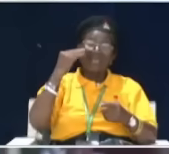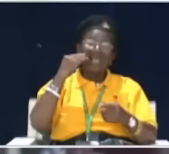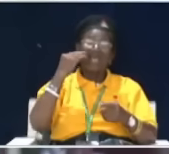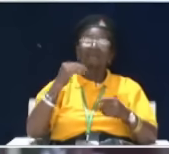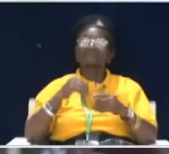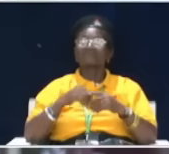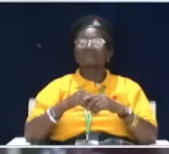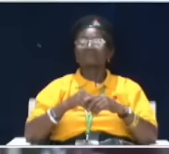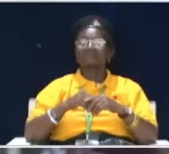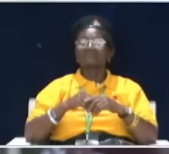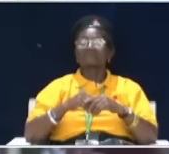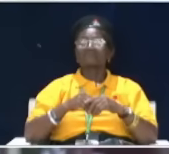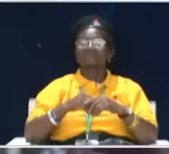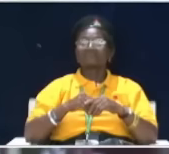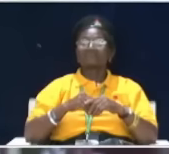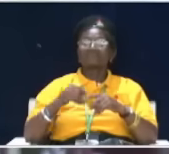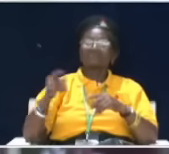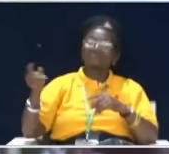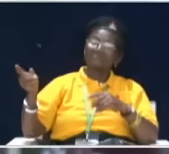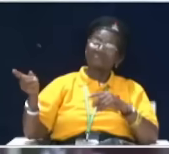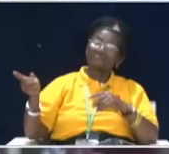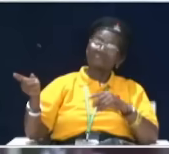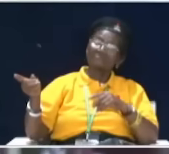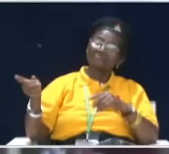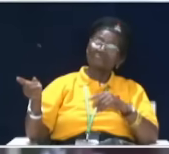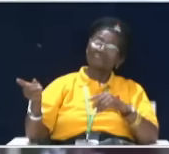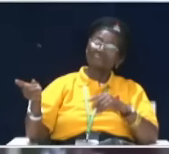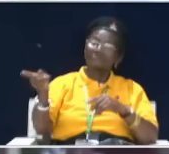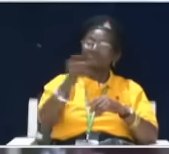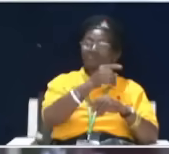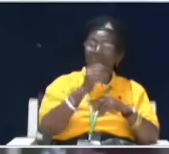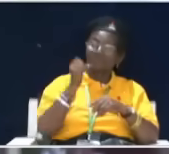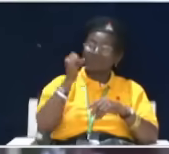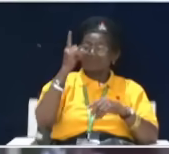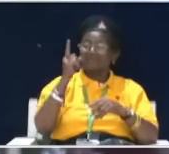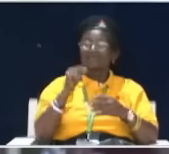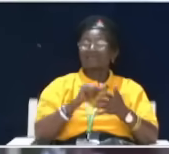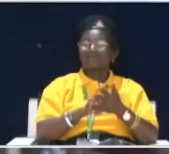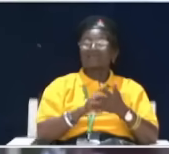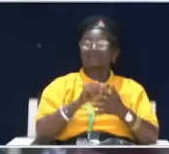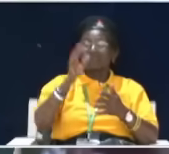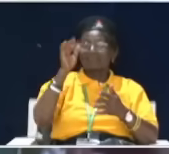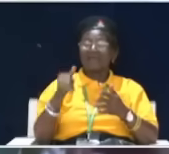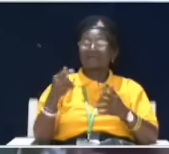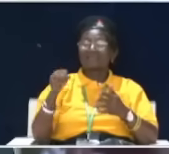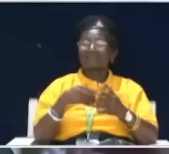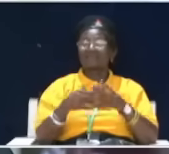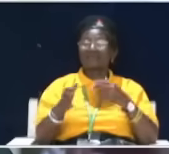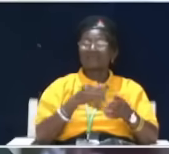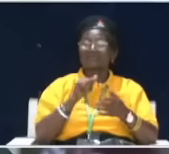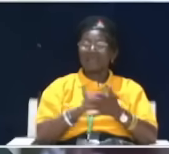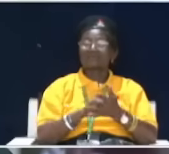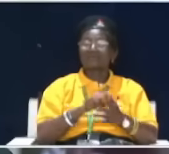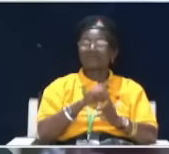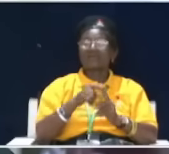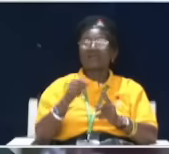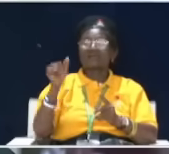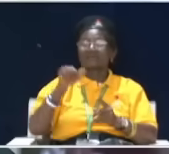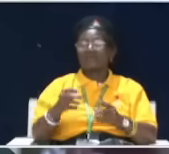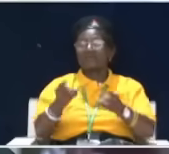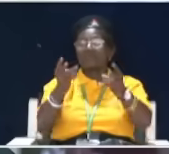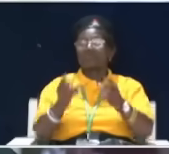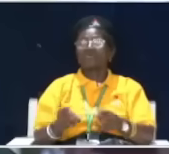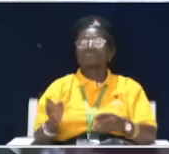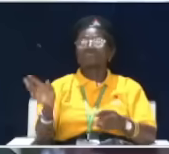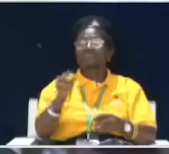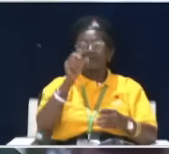ori? You understand that by the fact that when they want your picture